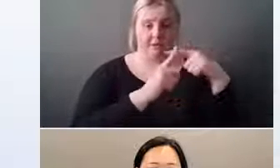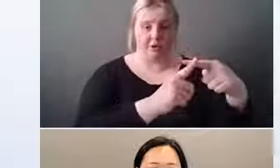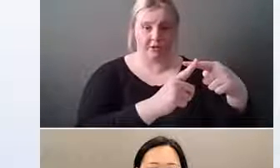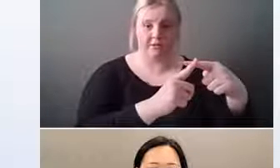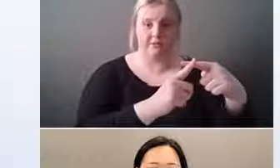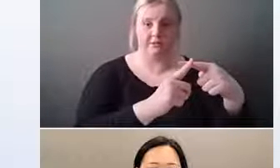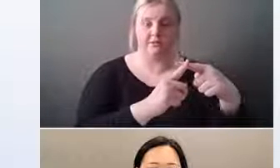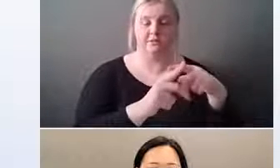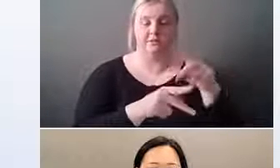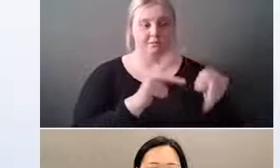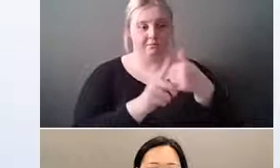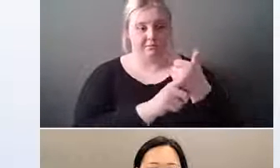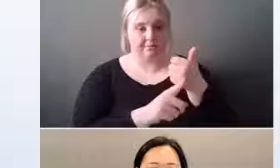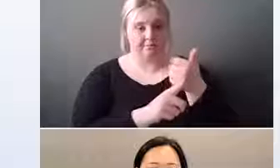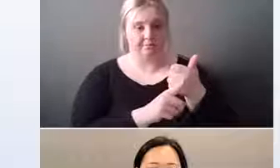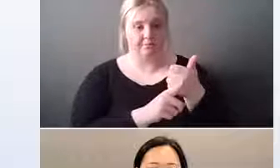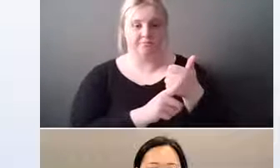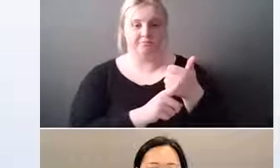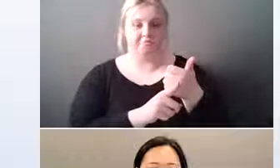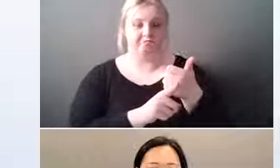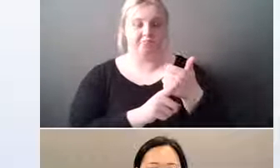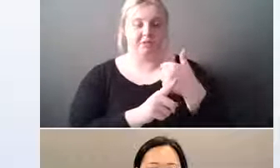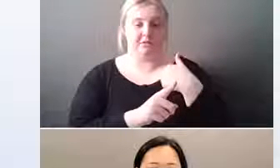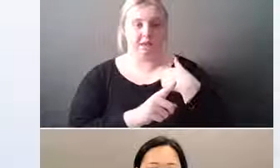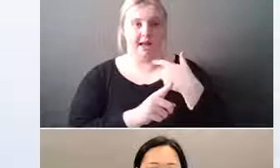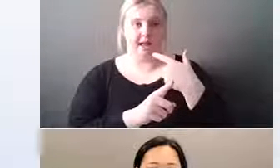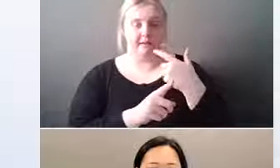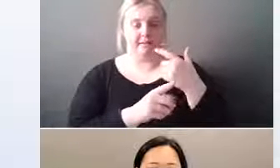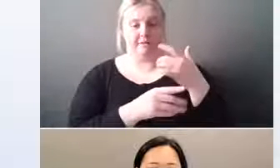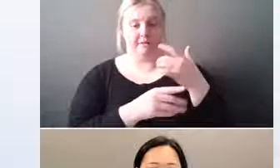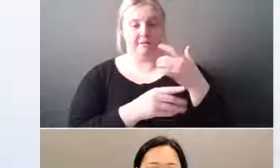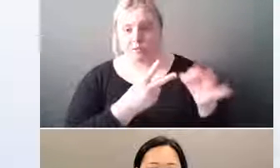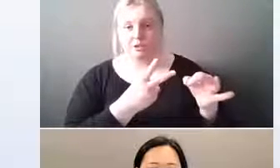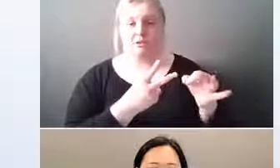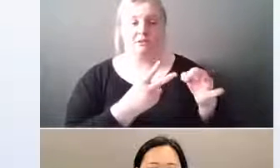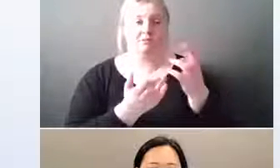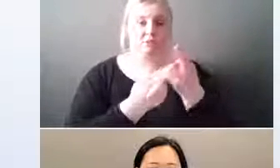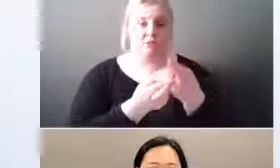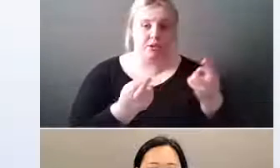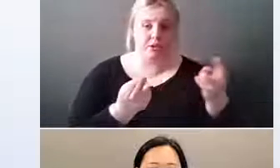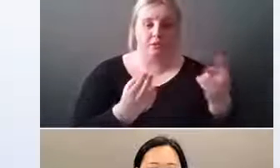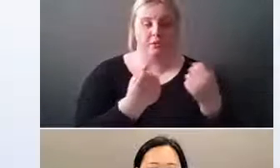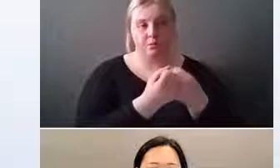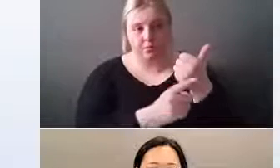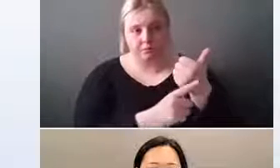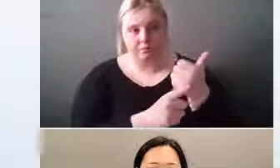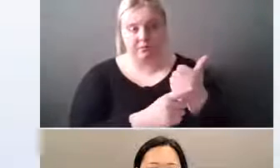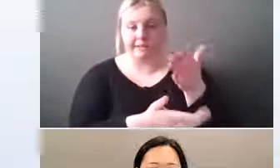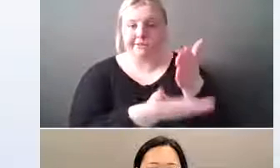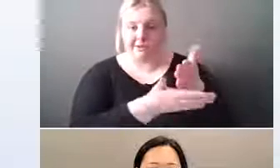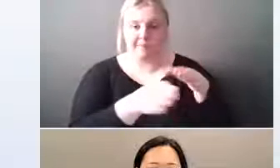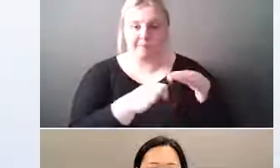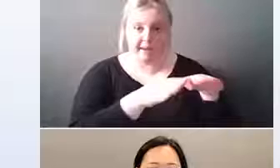these people will have a clear avenue to support themselves and help stop bullying behavior from happening.